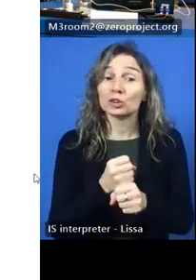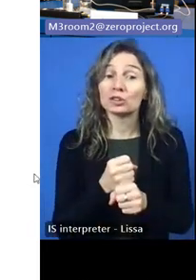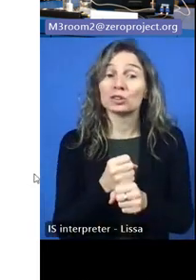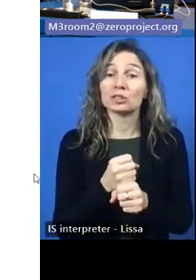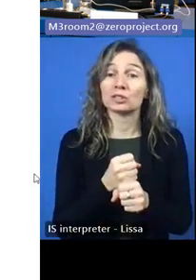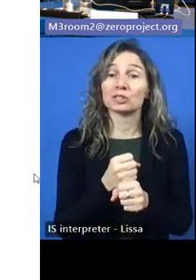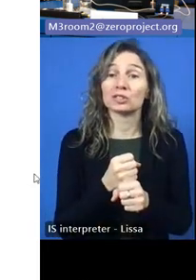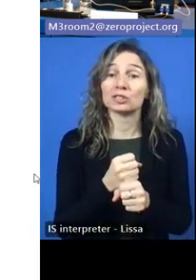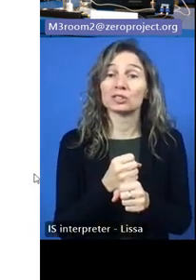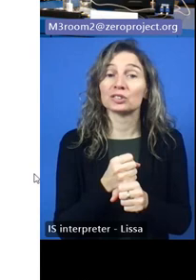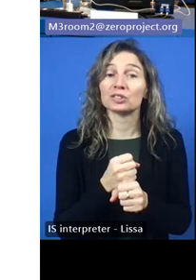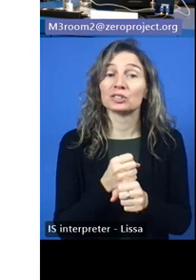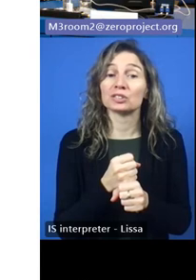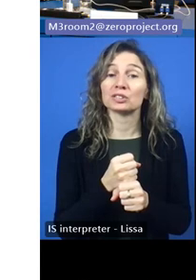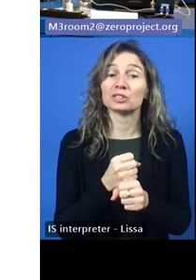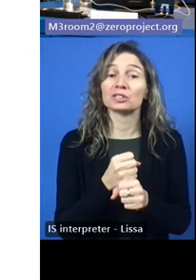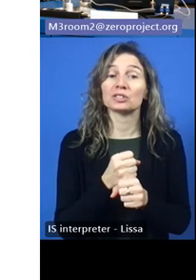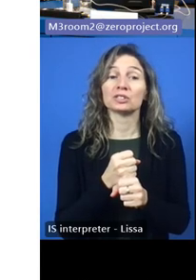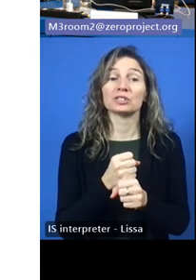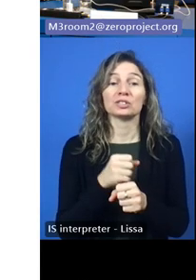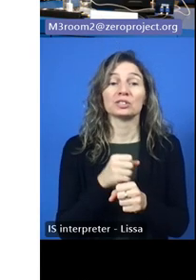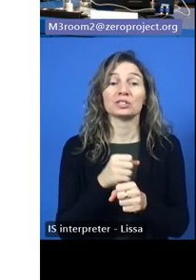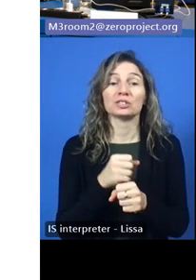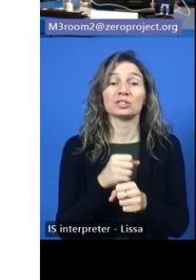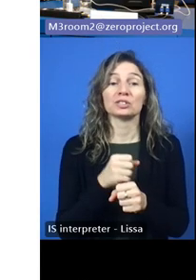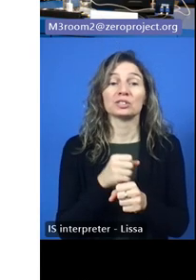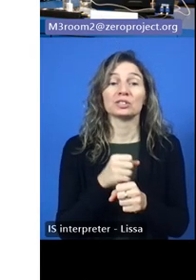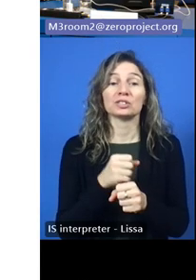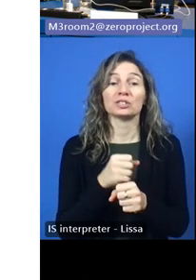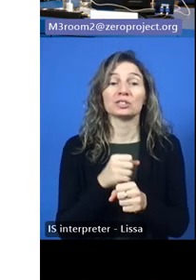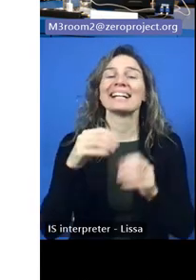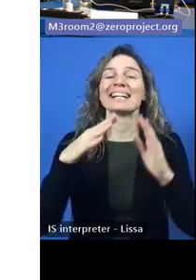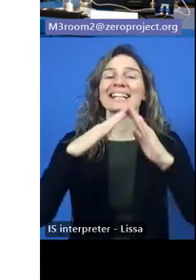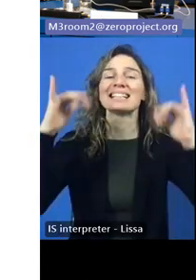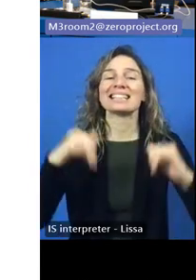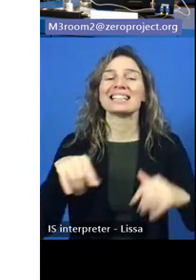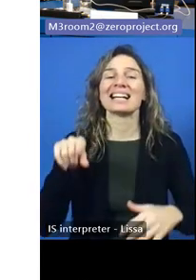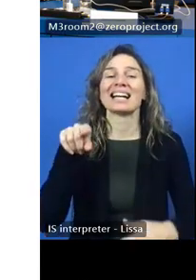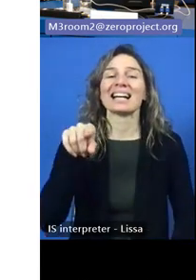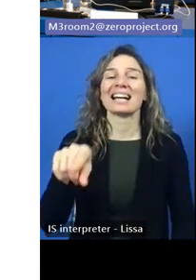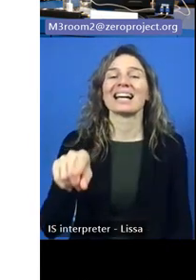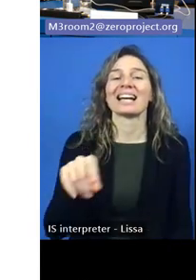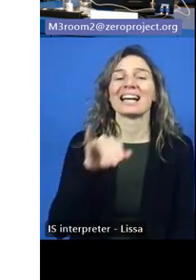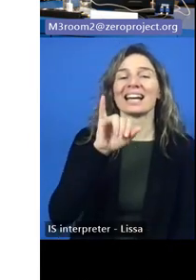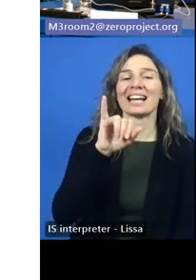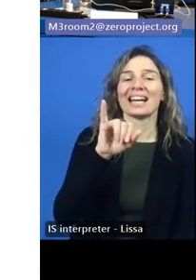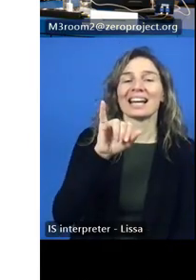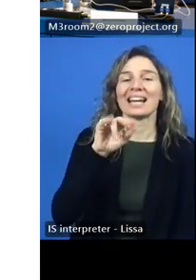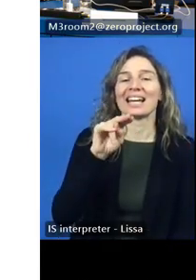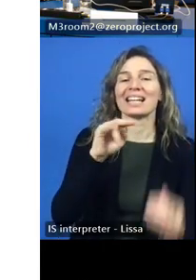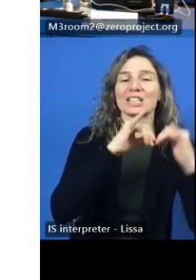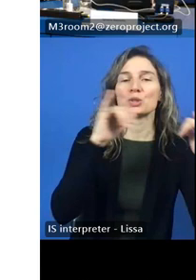Our institution is named Enseñas Foundation del Instituto de la Sordera. From Chile.